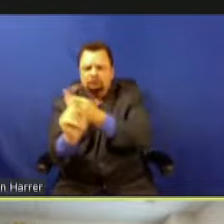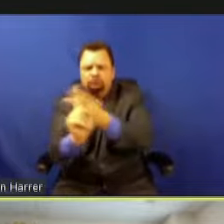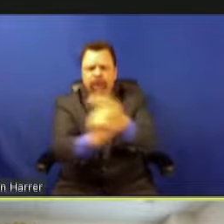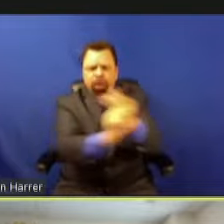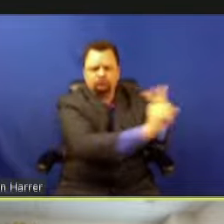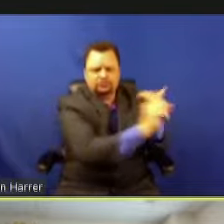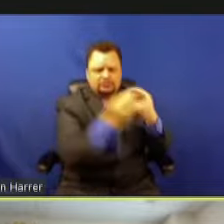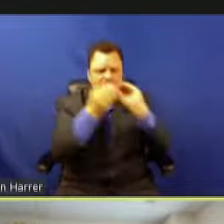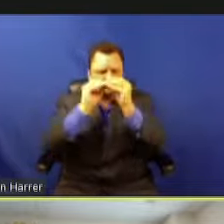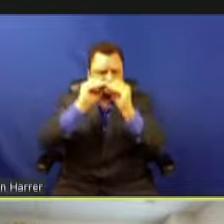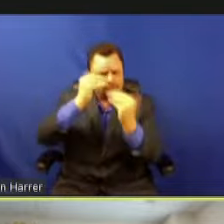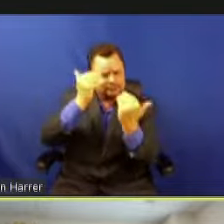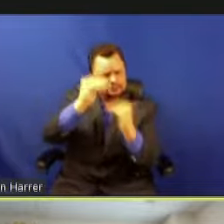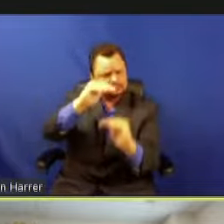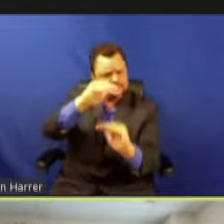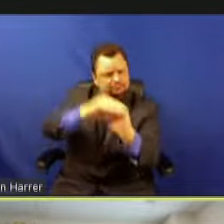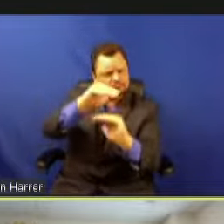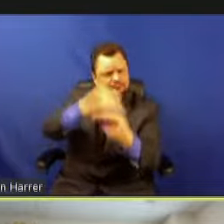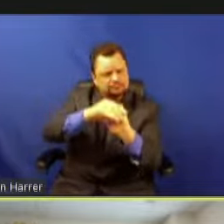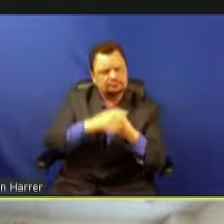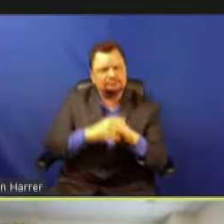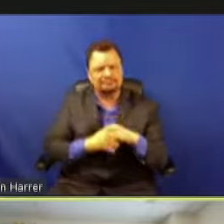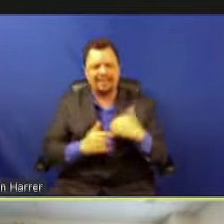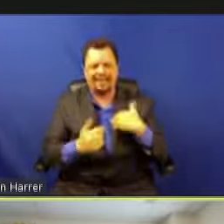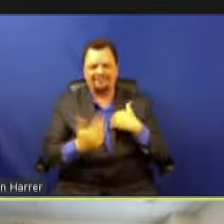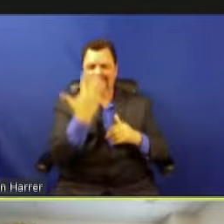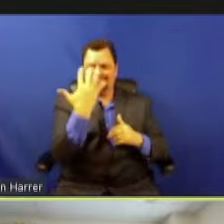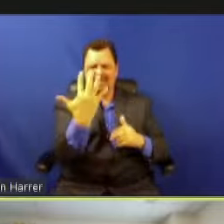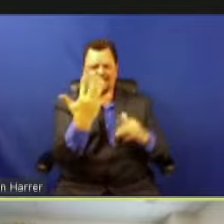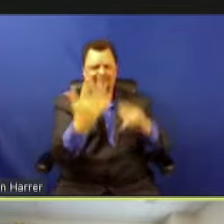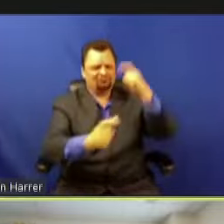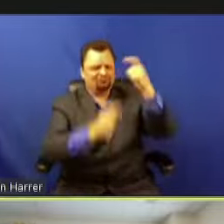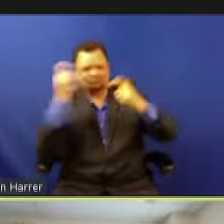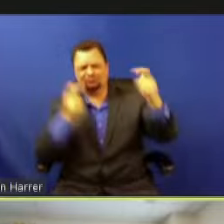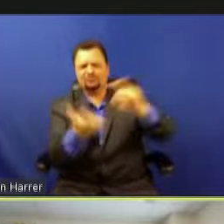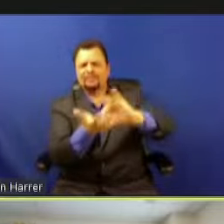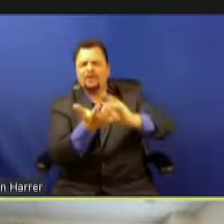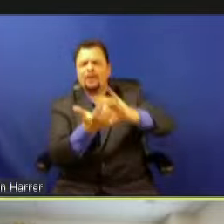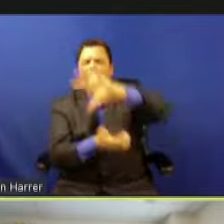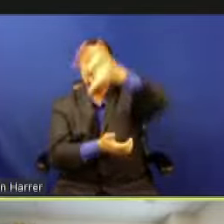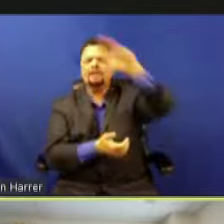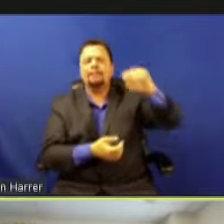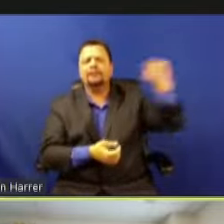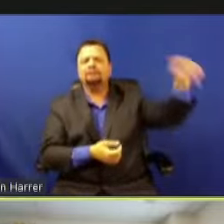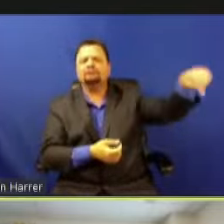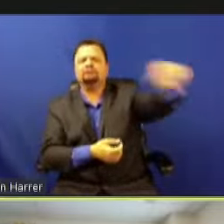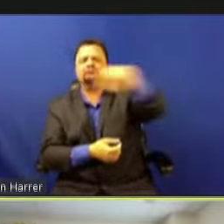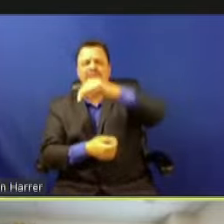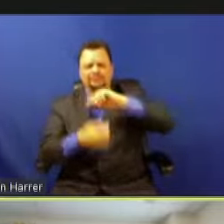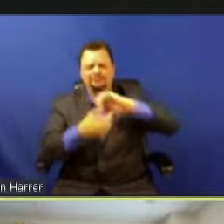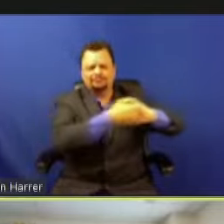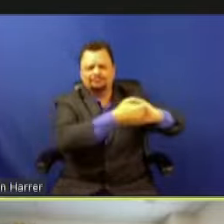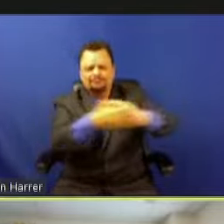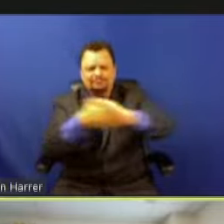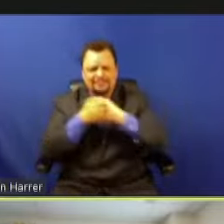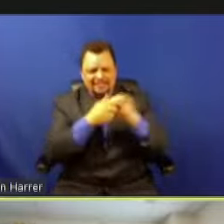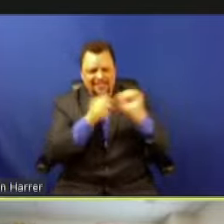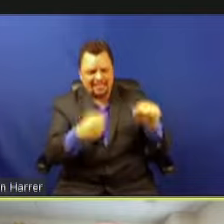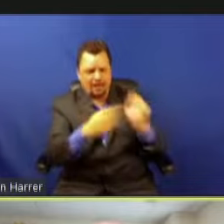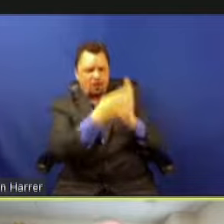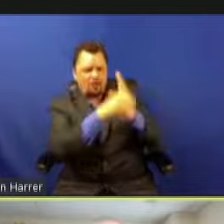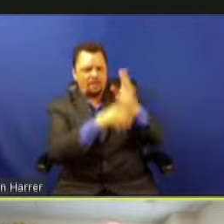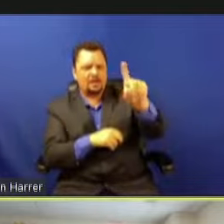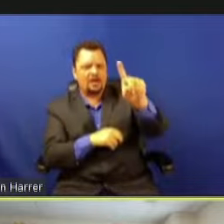5 largest retail pharmacy chains can provide over 100,000 doses per week. All of our